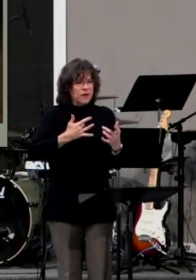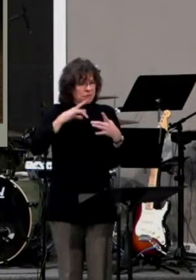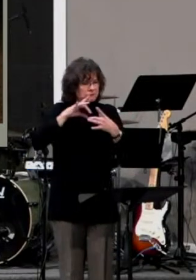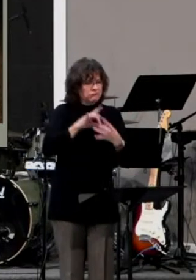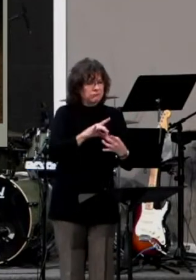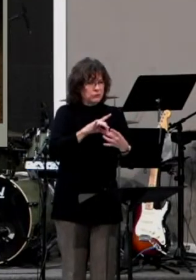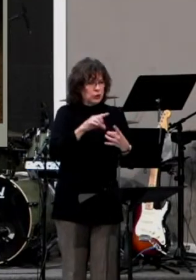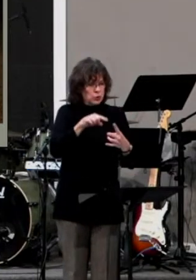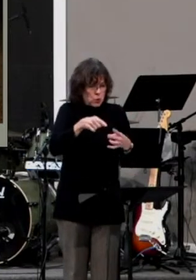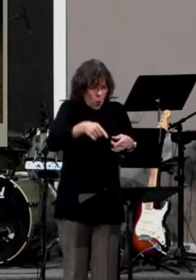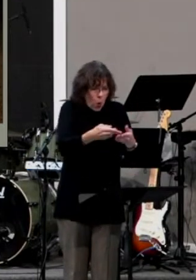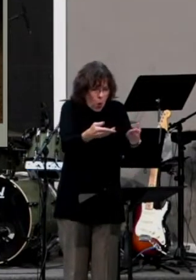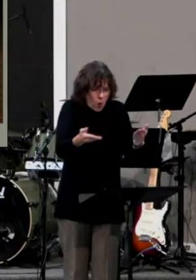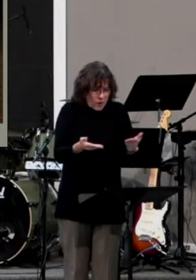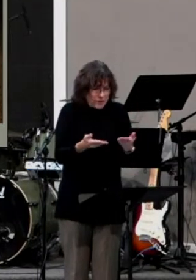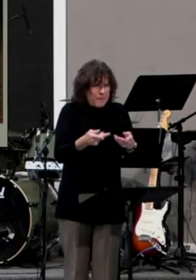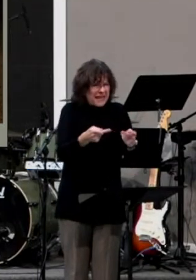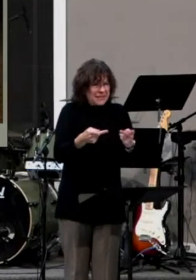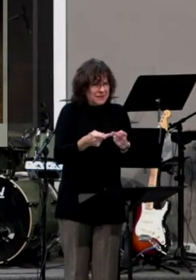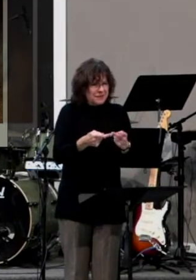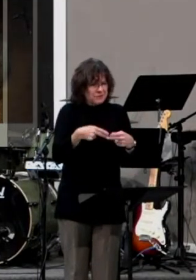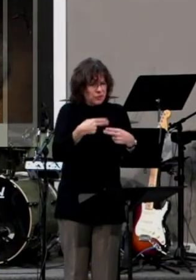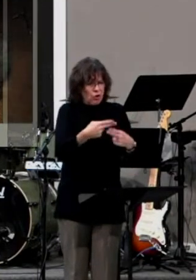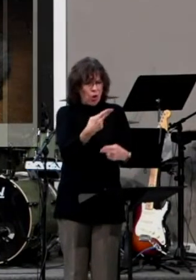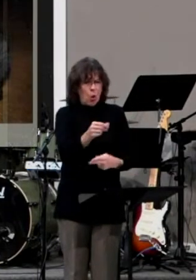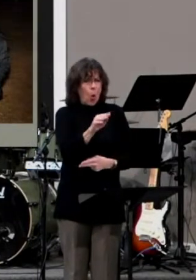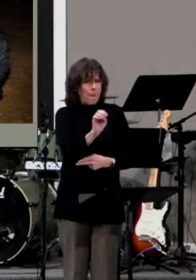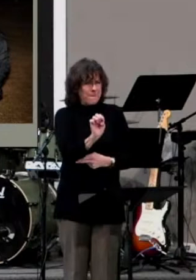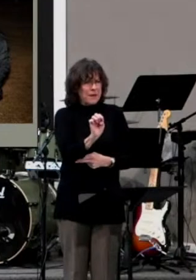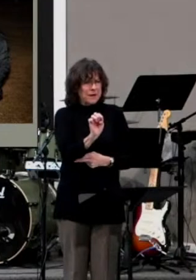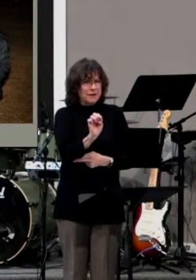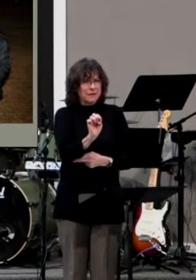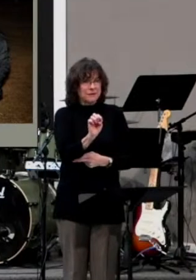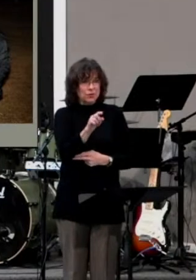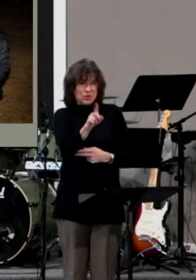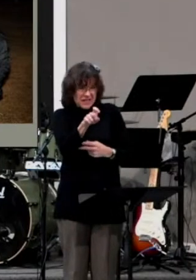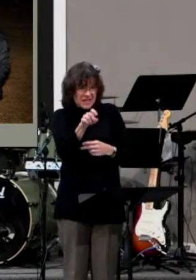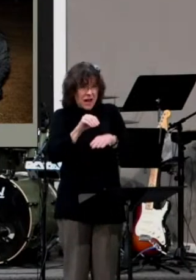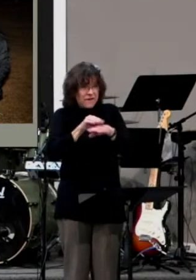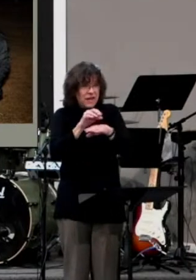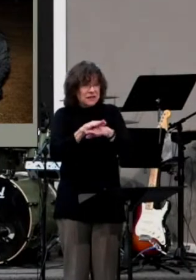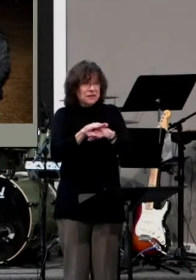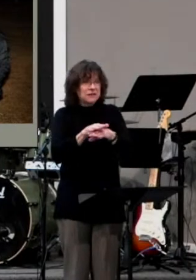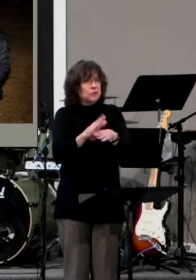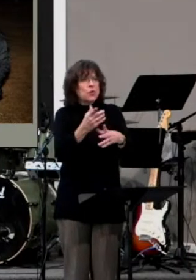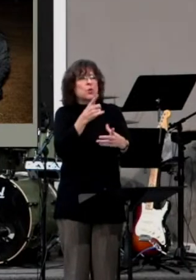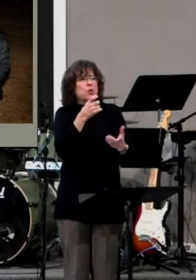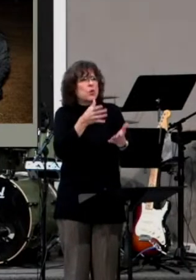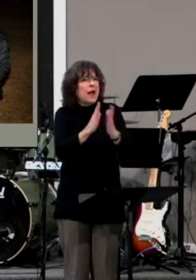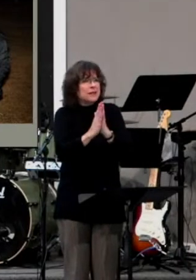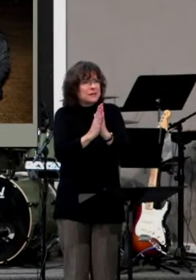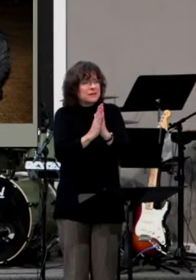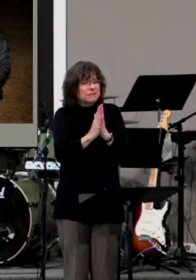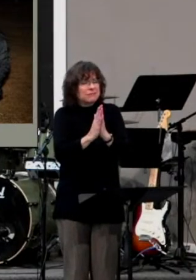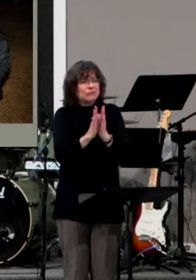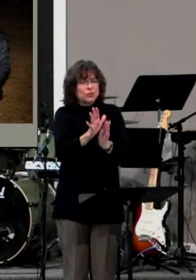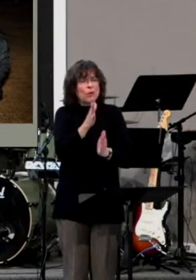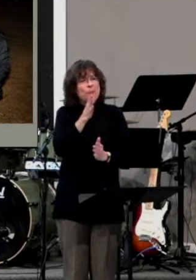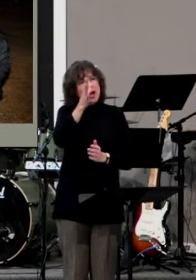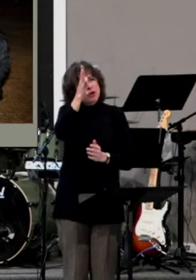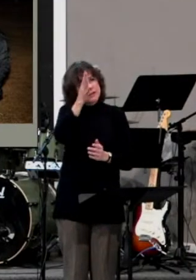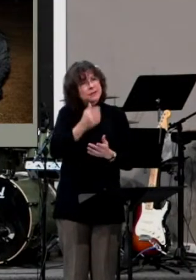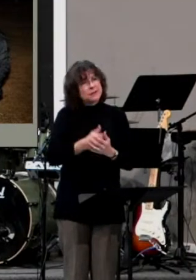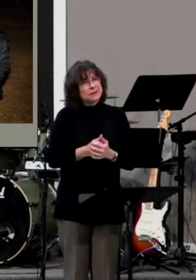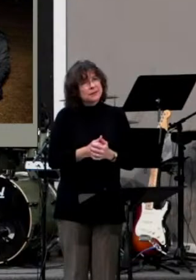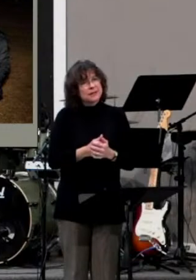home. How many times do you need advice in life, even as an adult? Just because you're 18 and